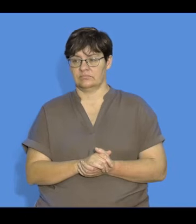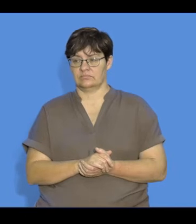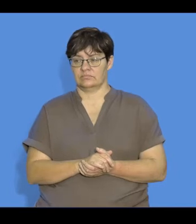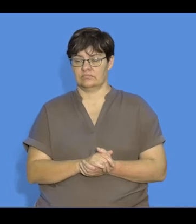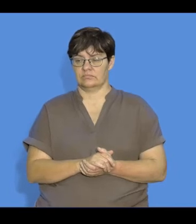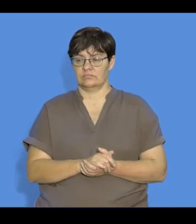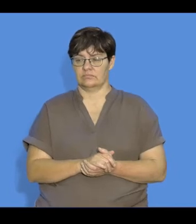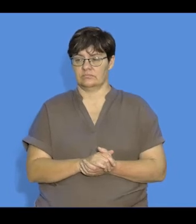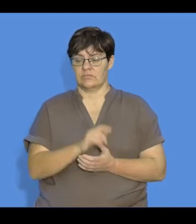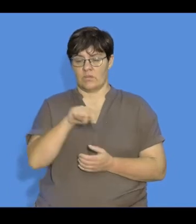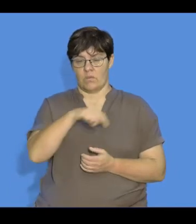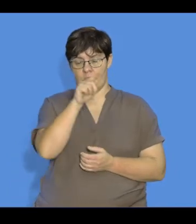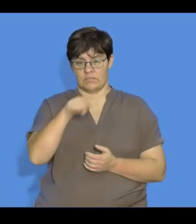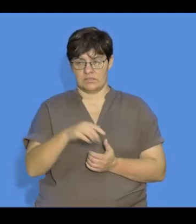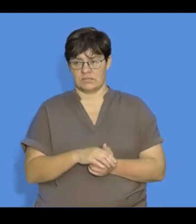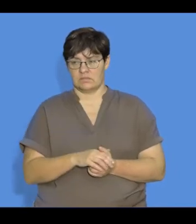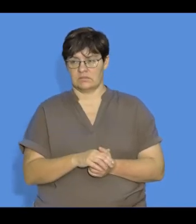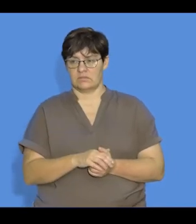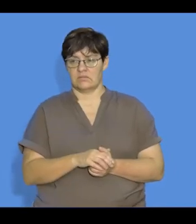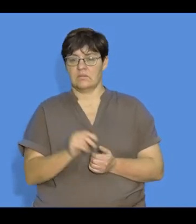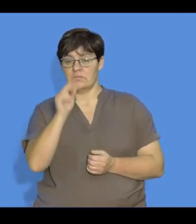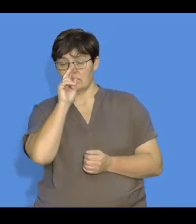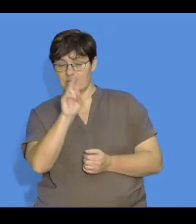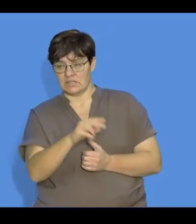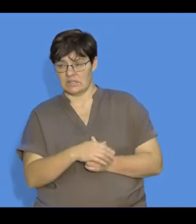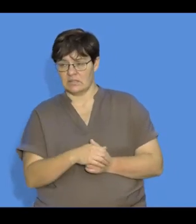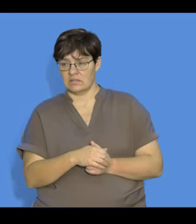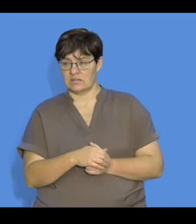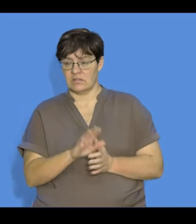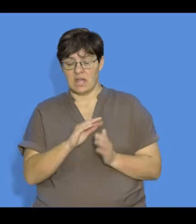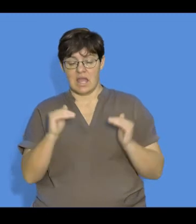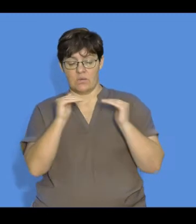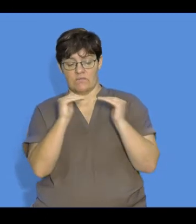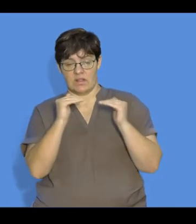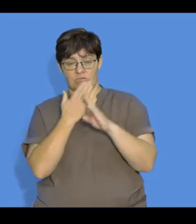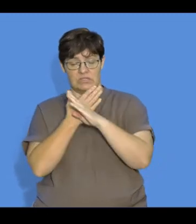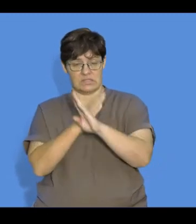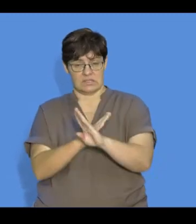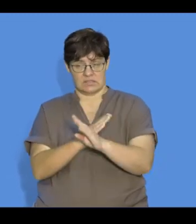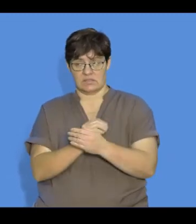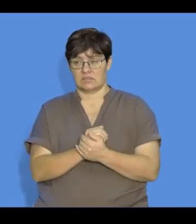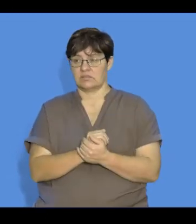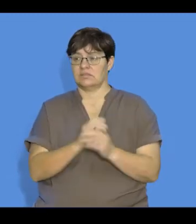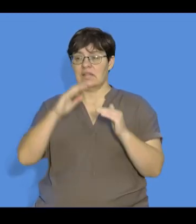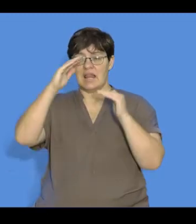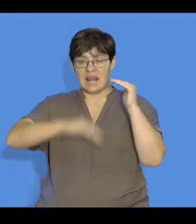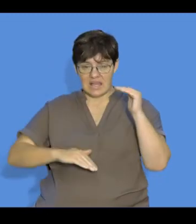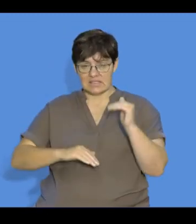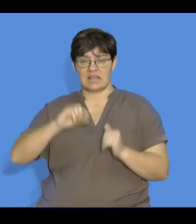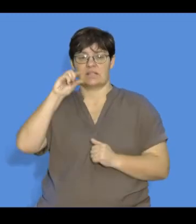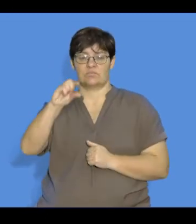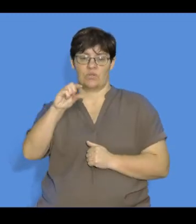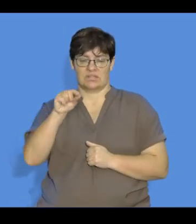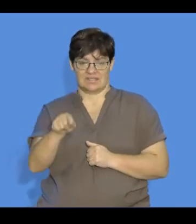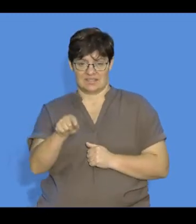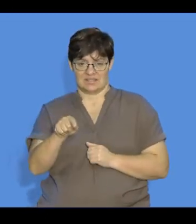3,33 ohms. There's something that you need to take note of. The equivalent resistance is actually less than the smallest